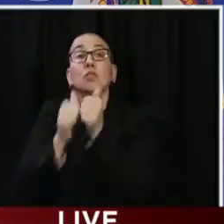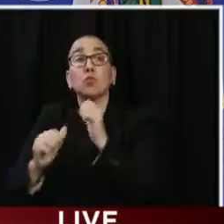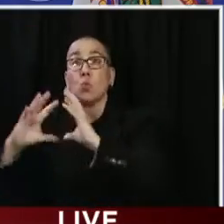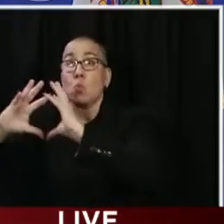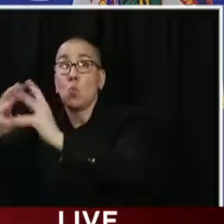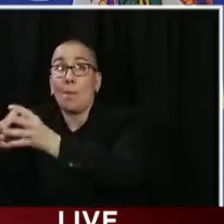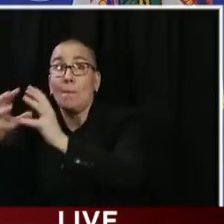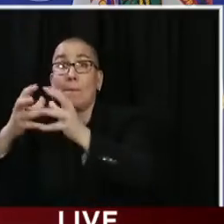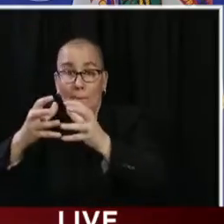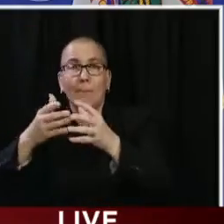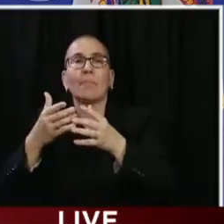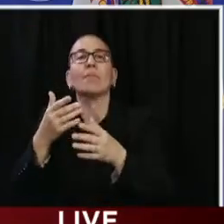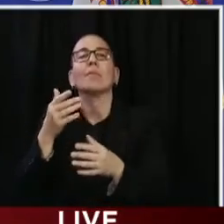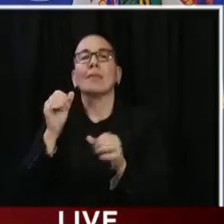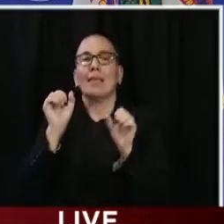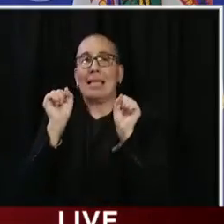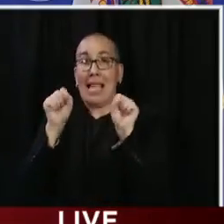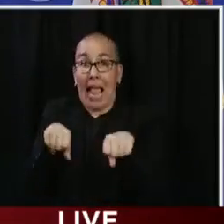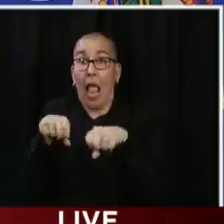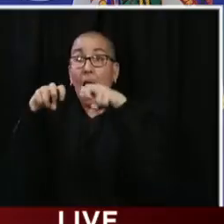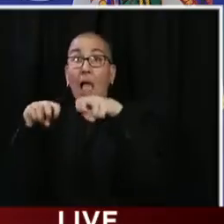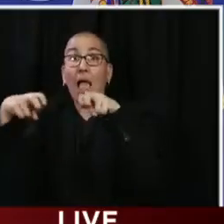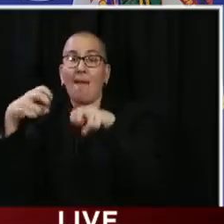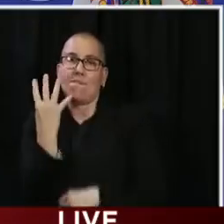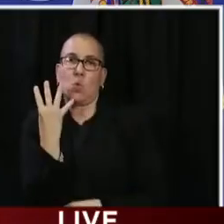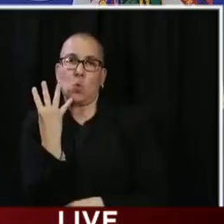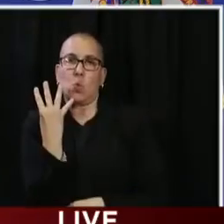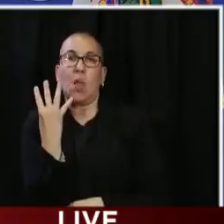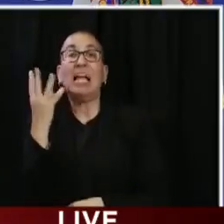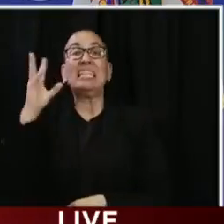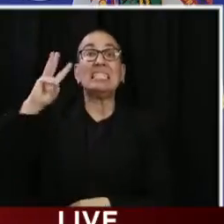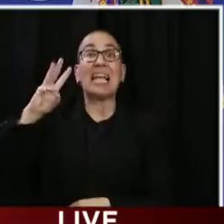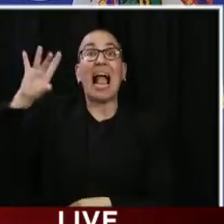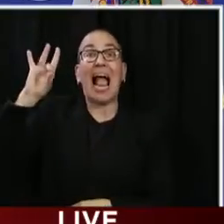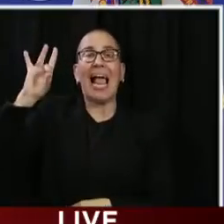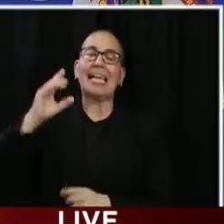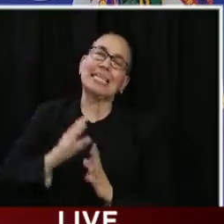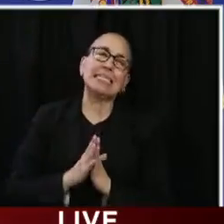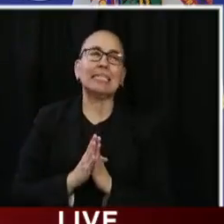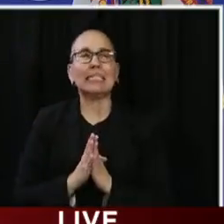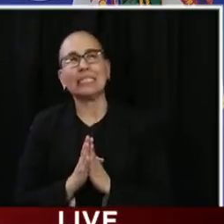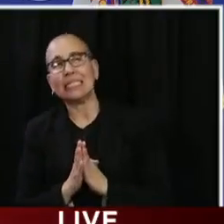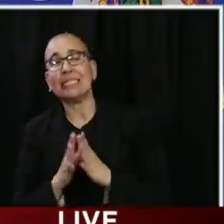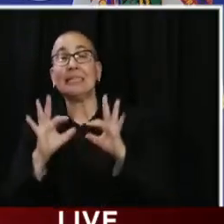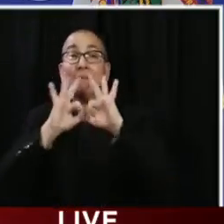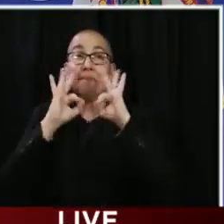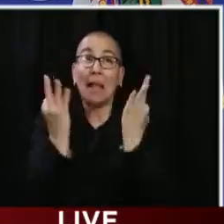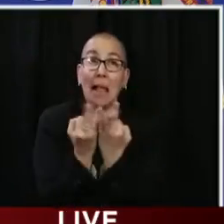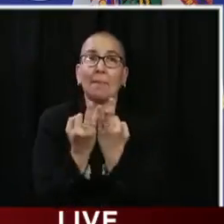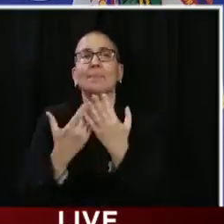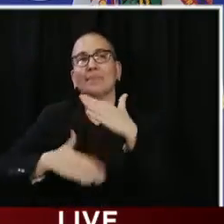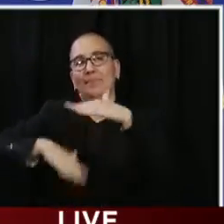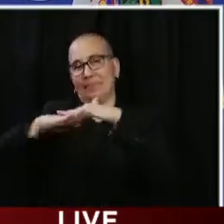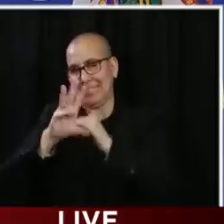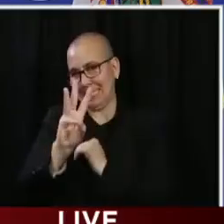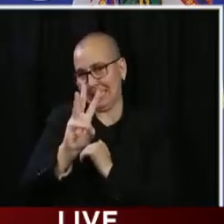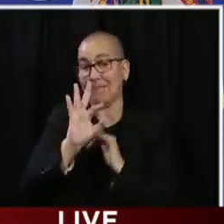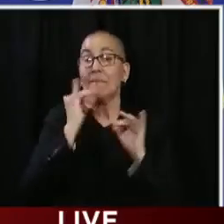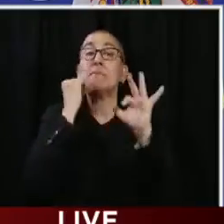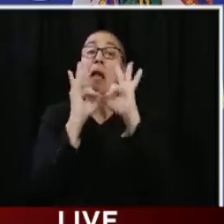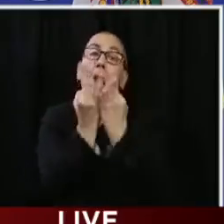So trying to limit the party size of folks that are restaurants, again, to try to limit the unpredictability of that environment. Reservations